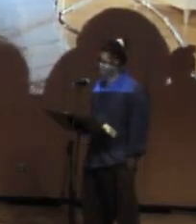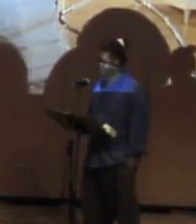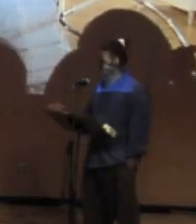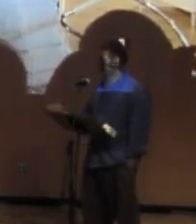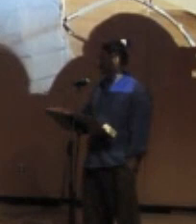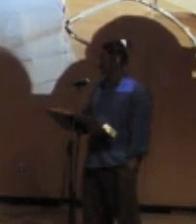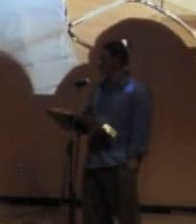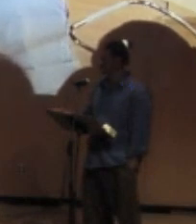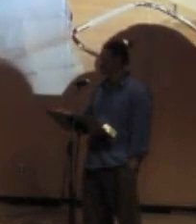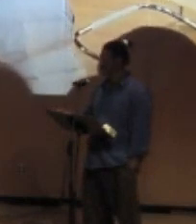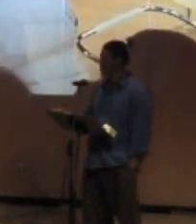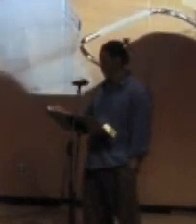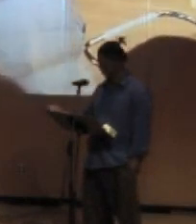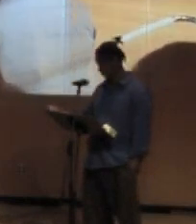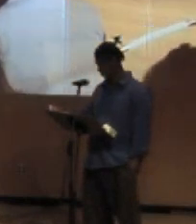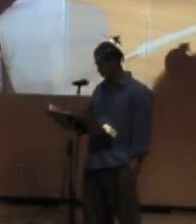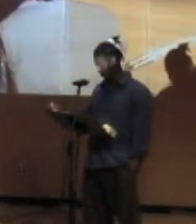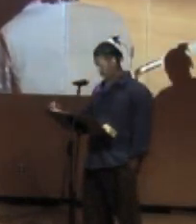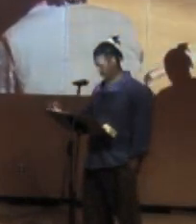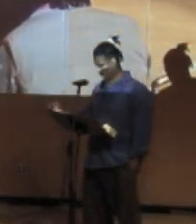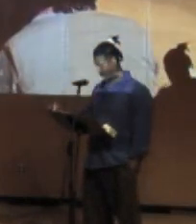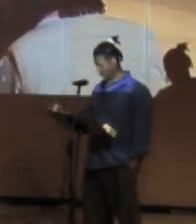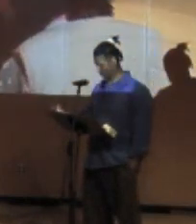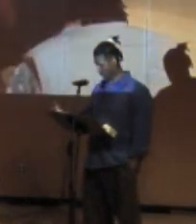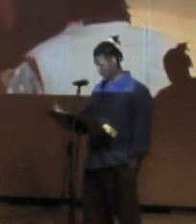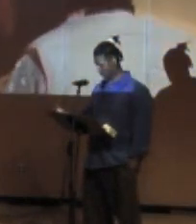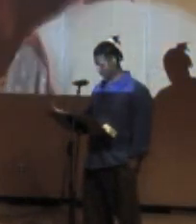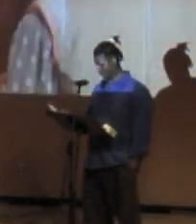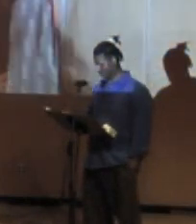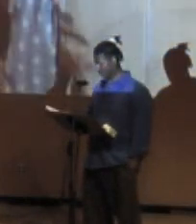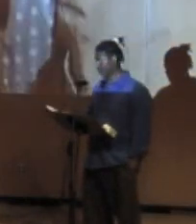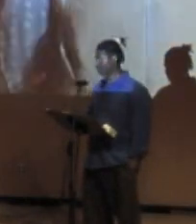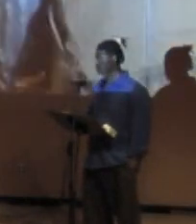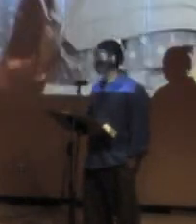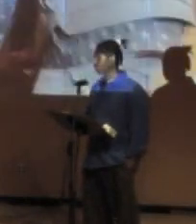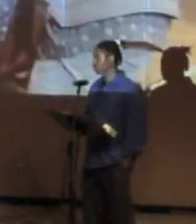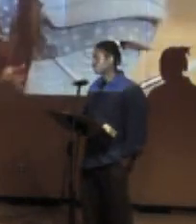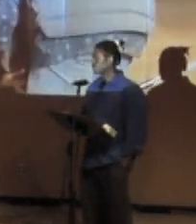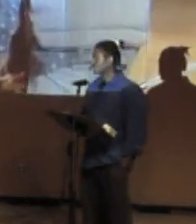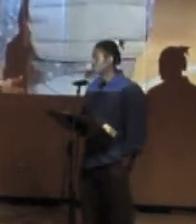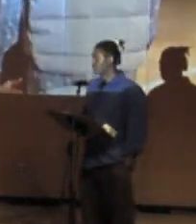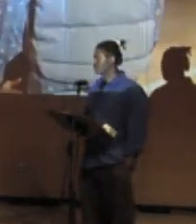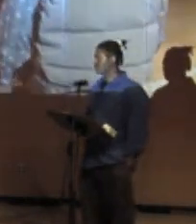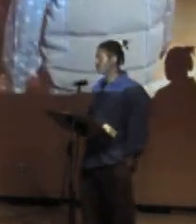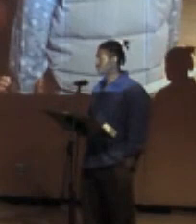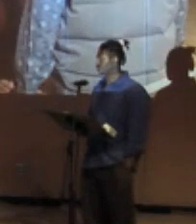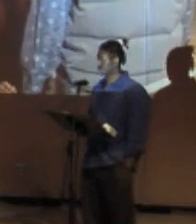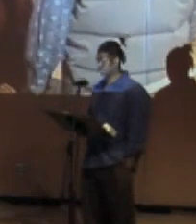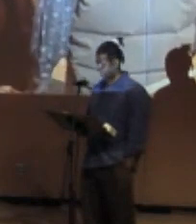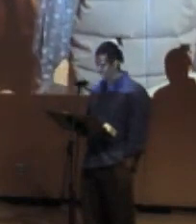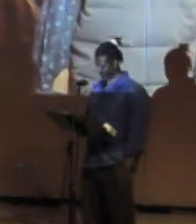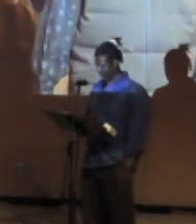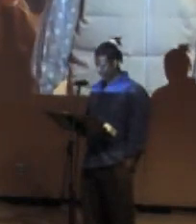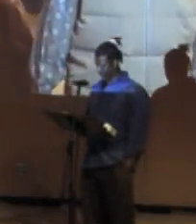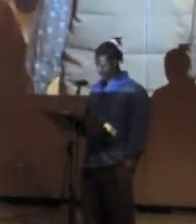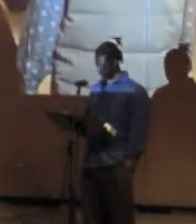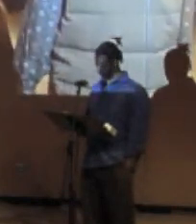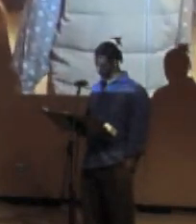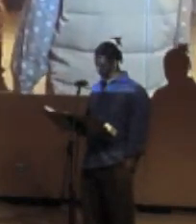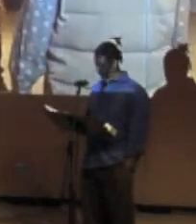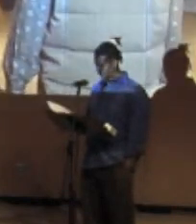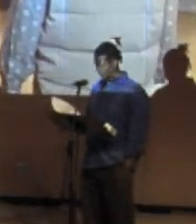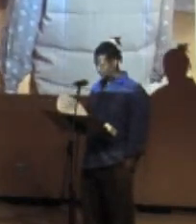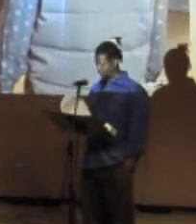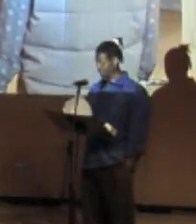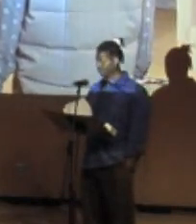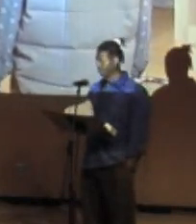outside days can pass when he won't dare to go outside he won't even dare to go to the store and that writing of of his is